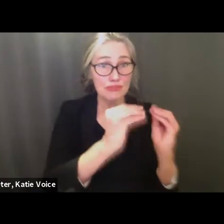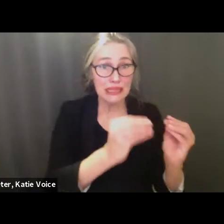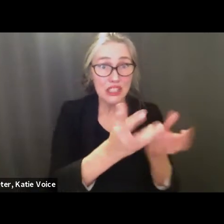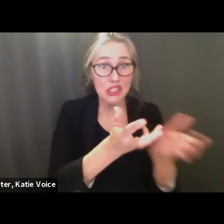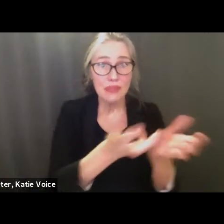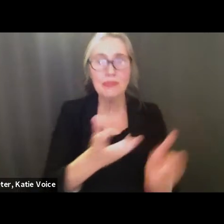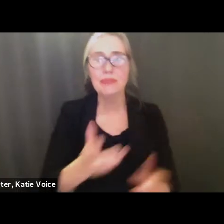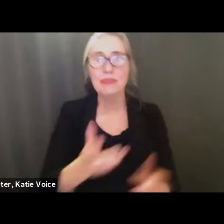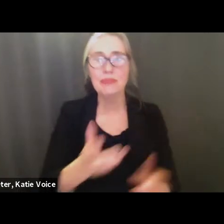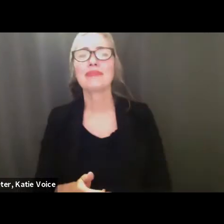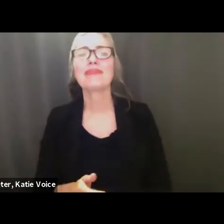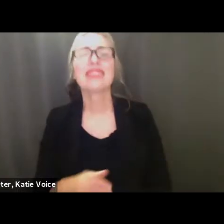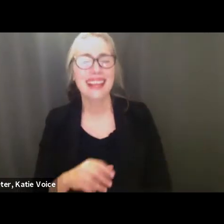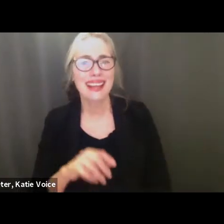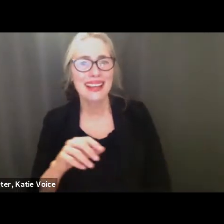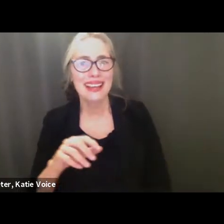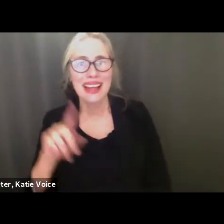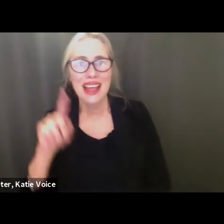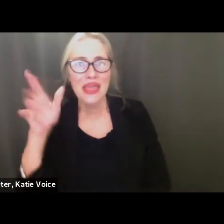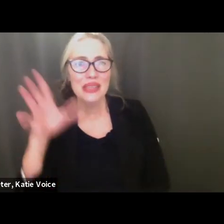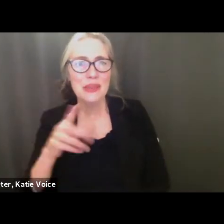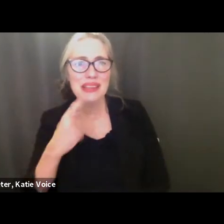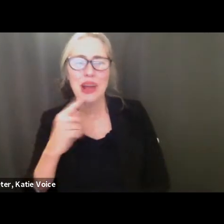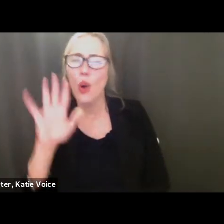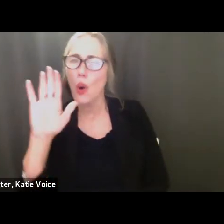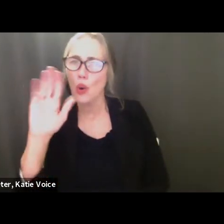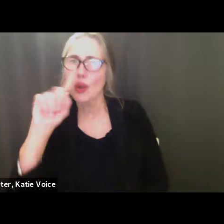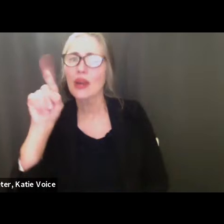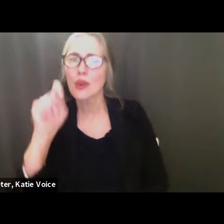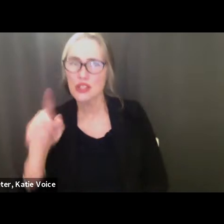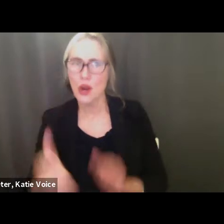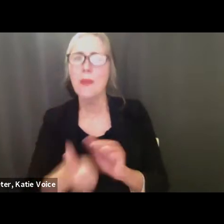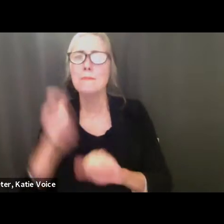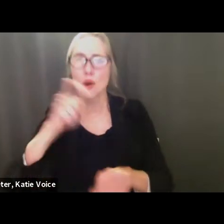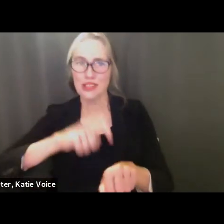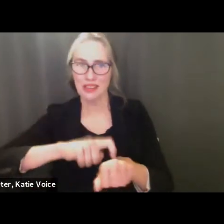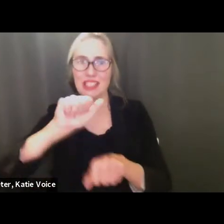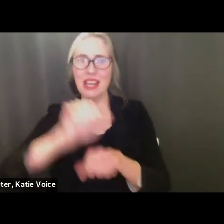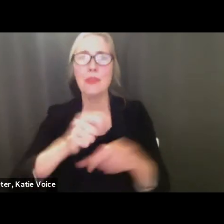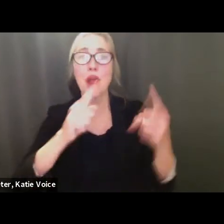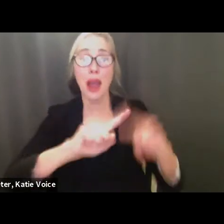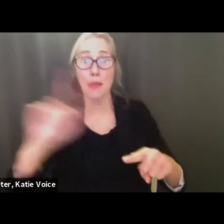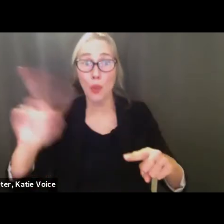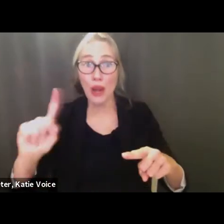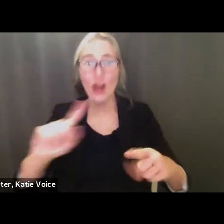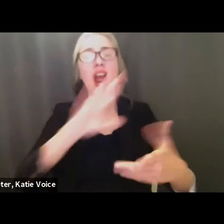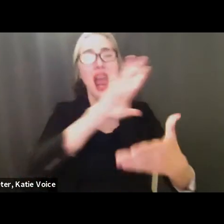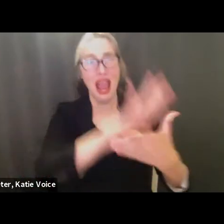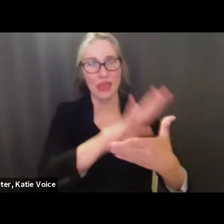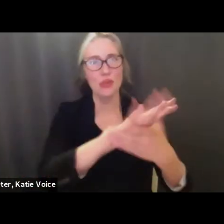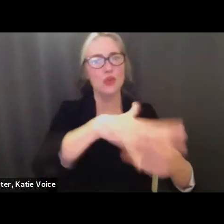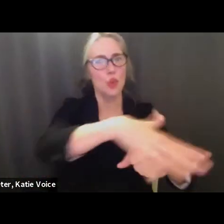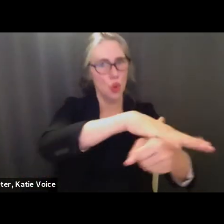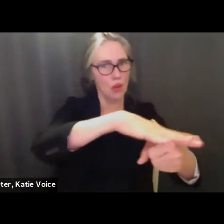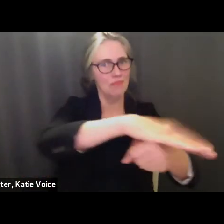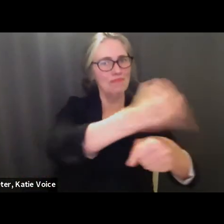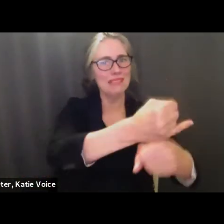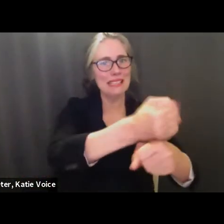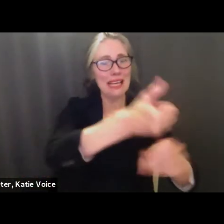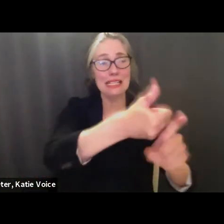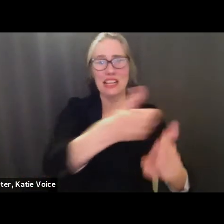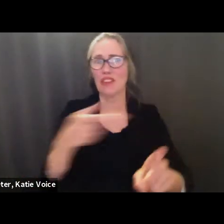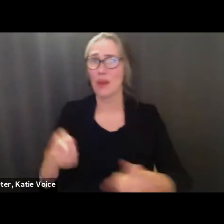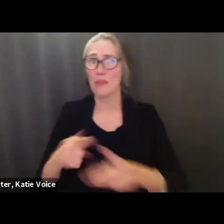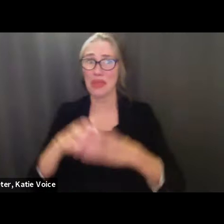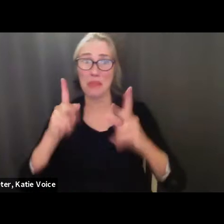of the work that gets accomplished in the district is at a school site. And this person will most certainly have a lot of work to do